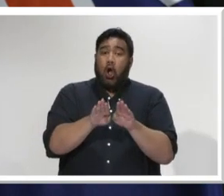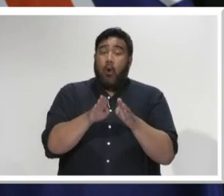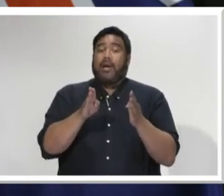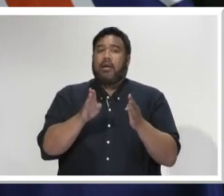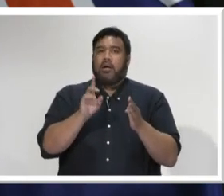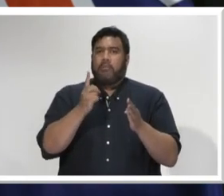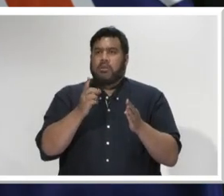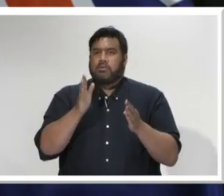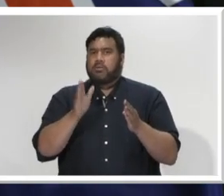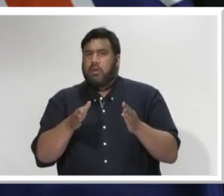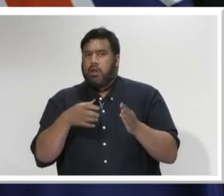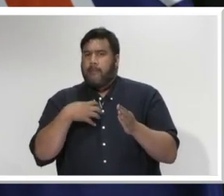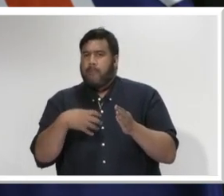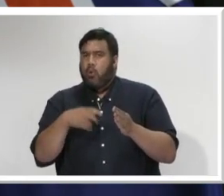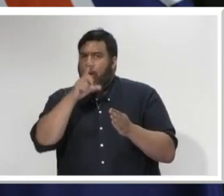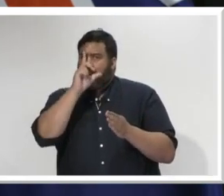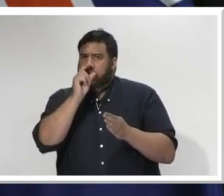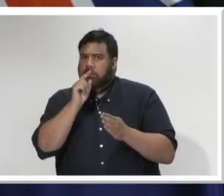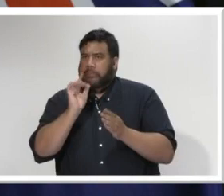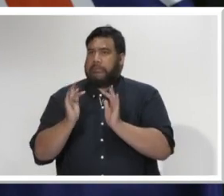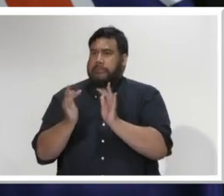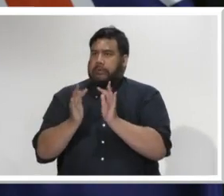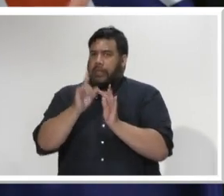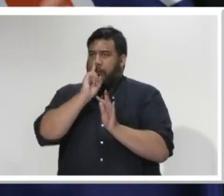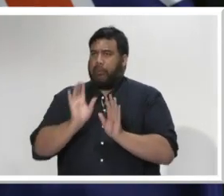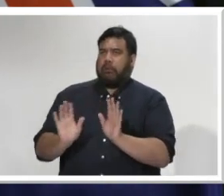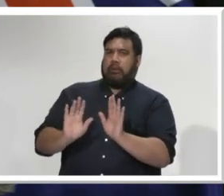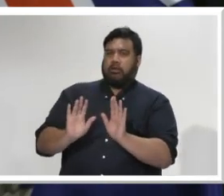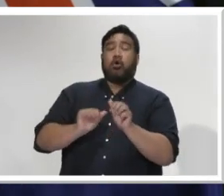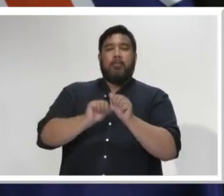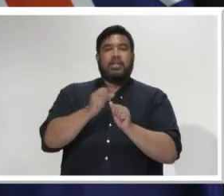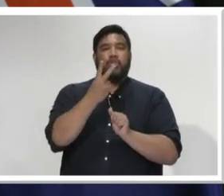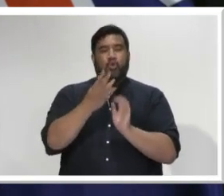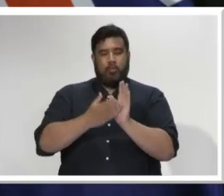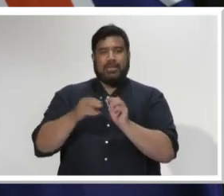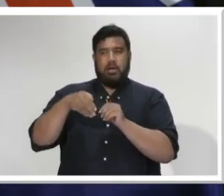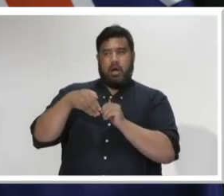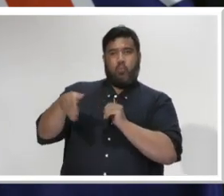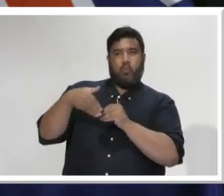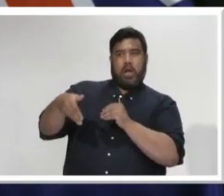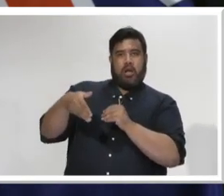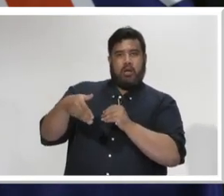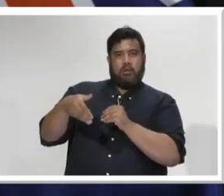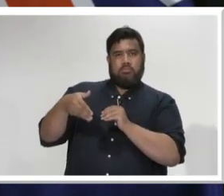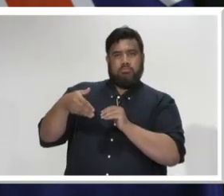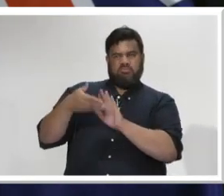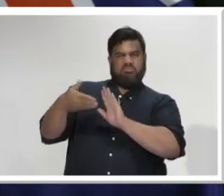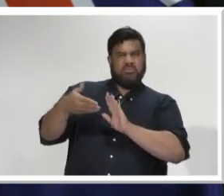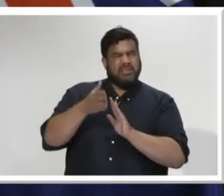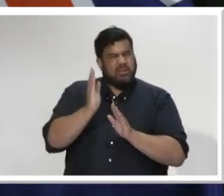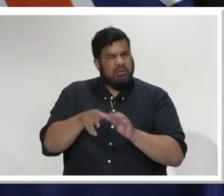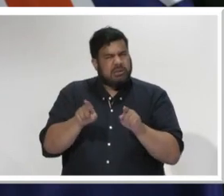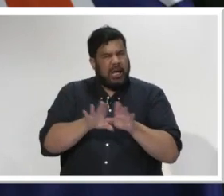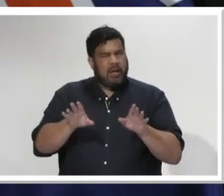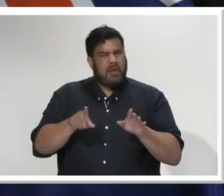bubble. As a general rule of thumb, the goal of keeping 2 metres away from each other still applies. That's the gold